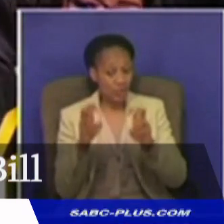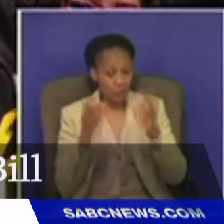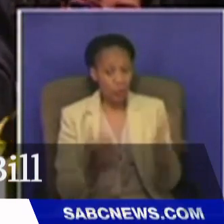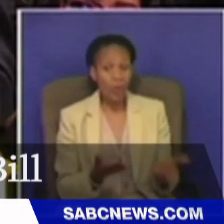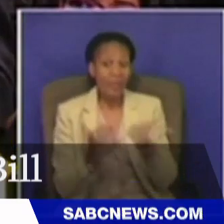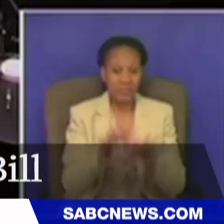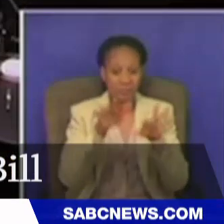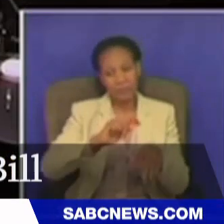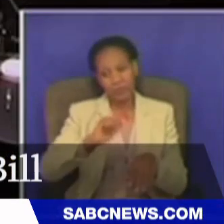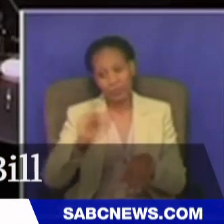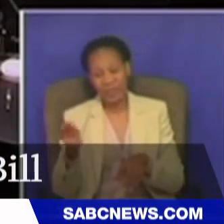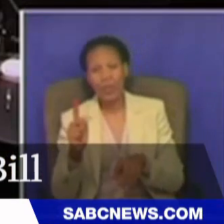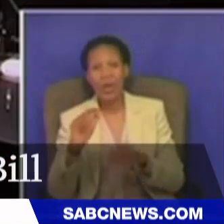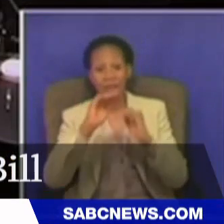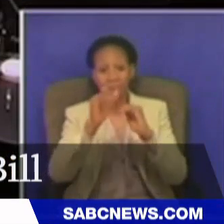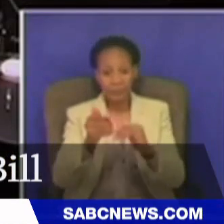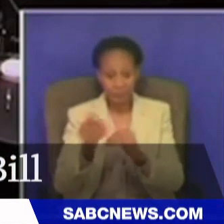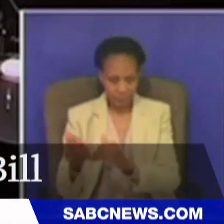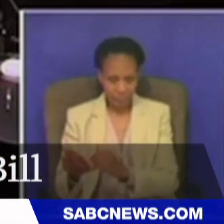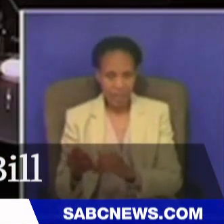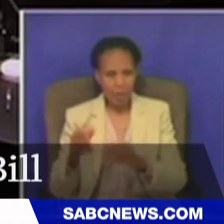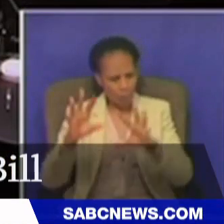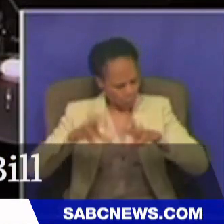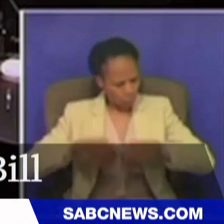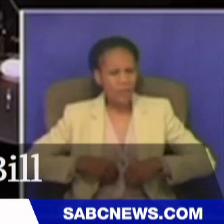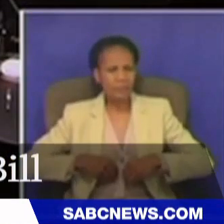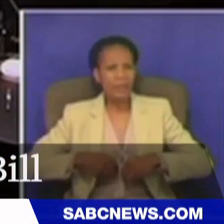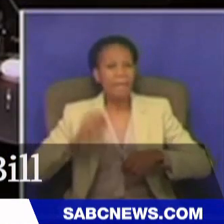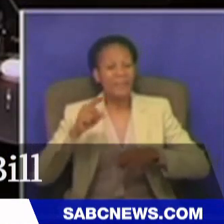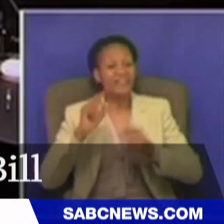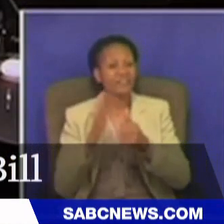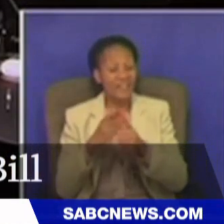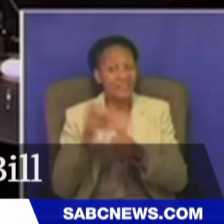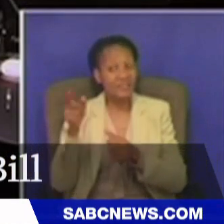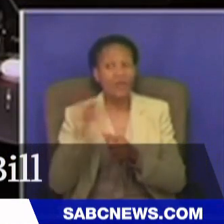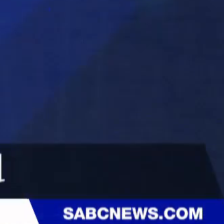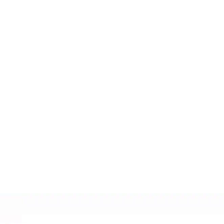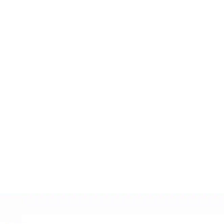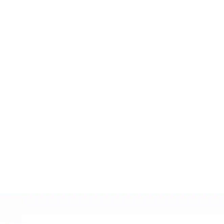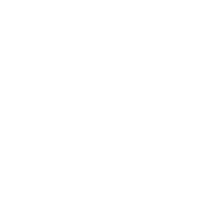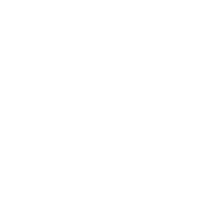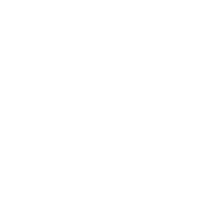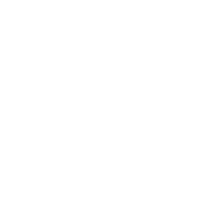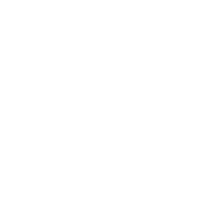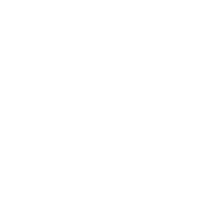the constitution. Lula Mamatya, SABC News, Cape Town.